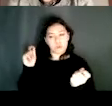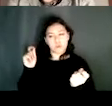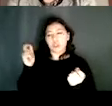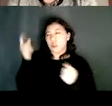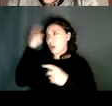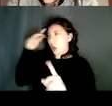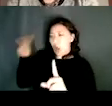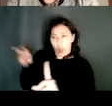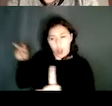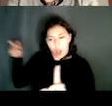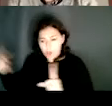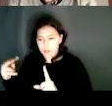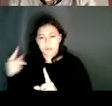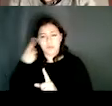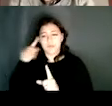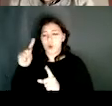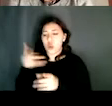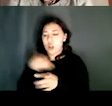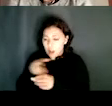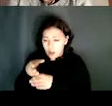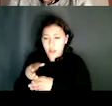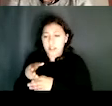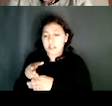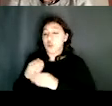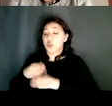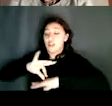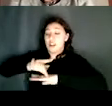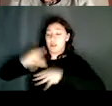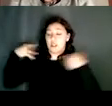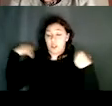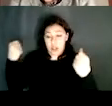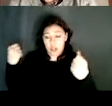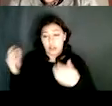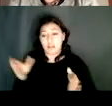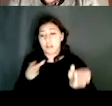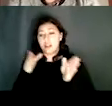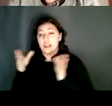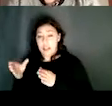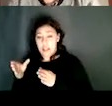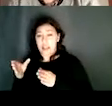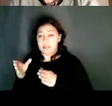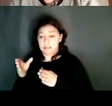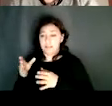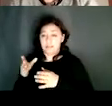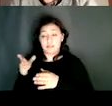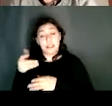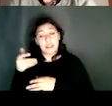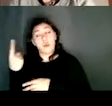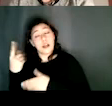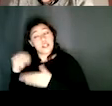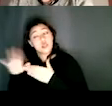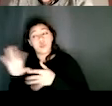enrollment has tripled. One student remarked that the course has made me a much better writer and student.